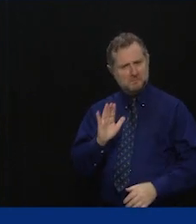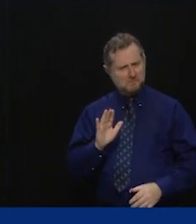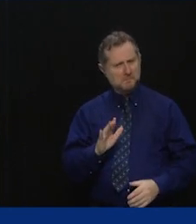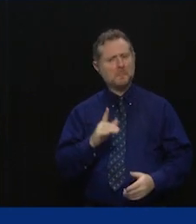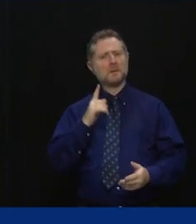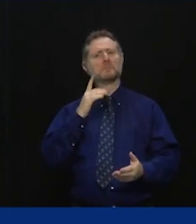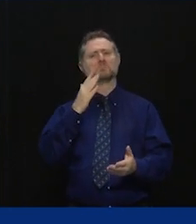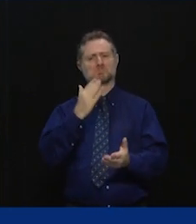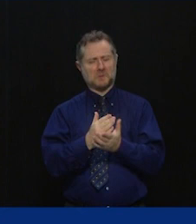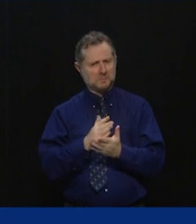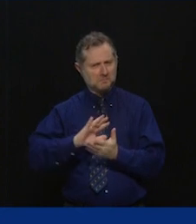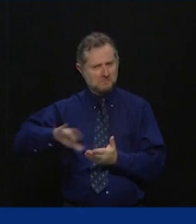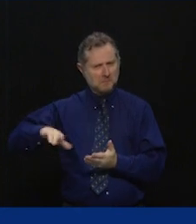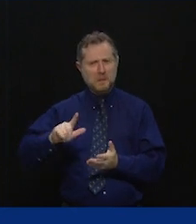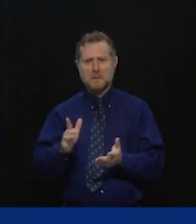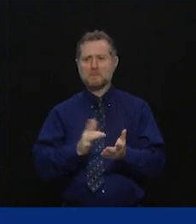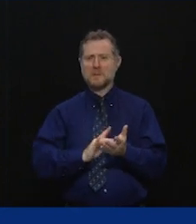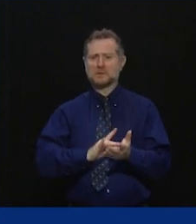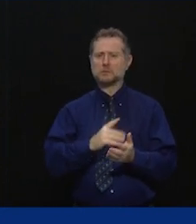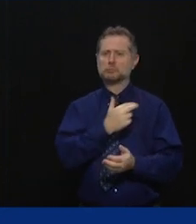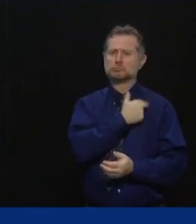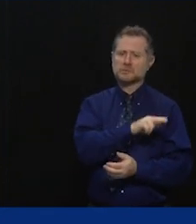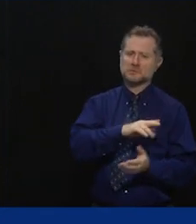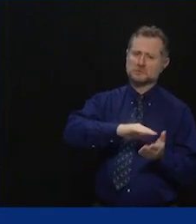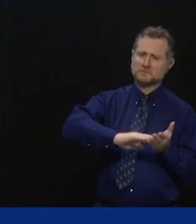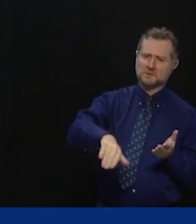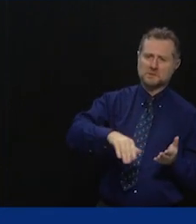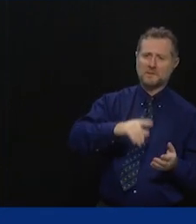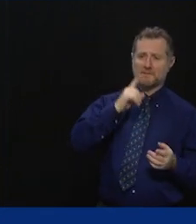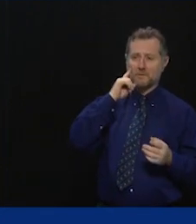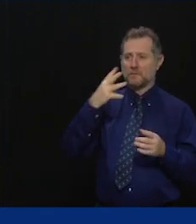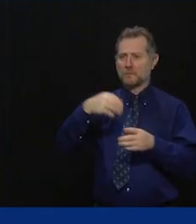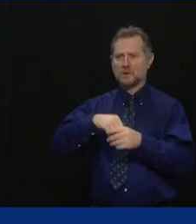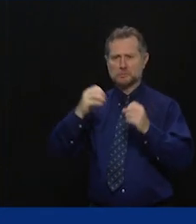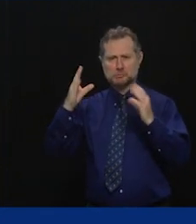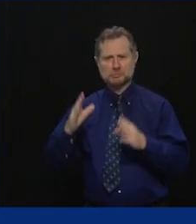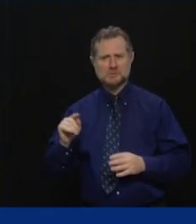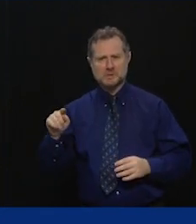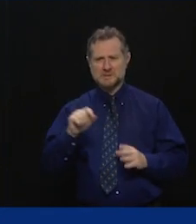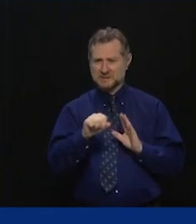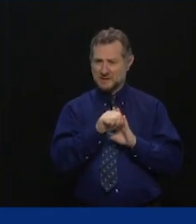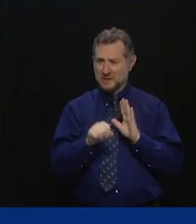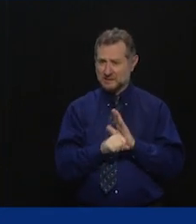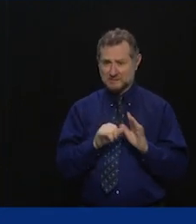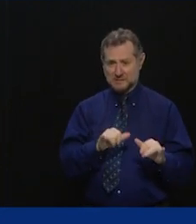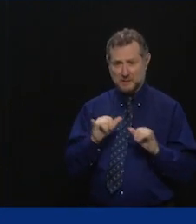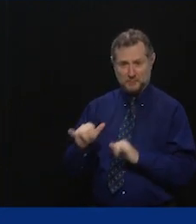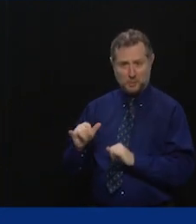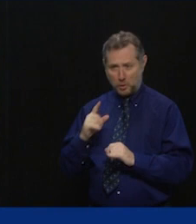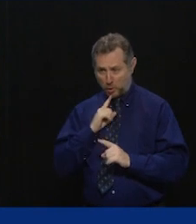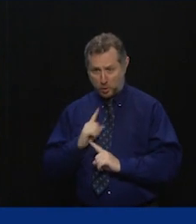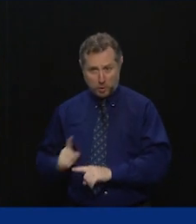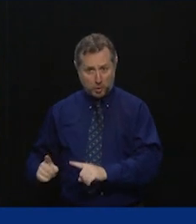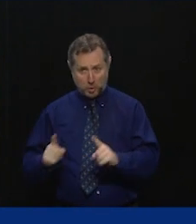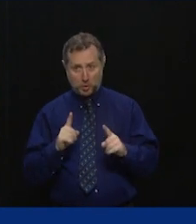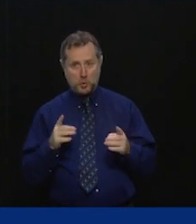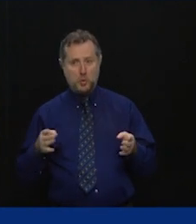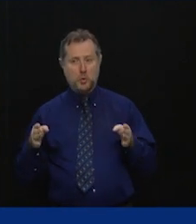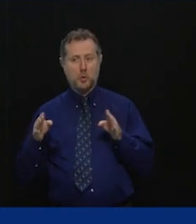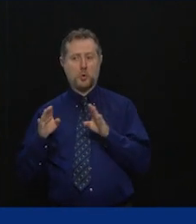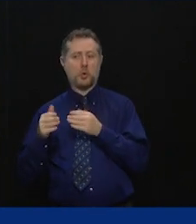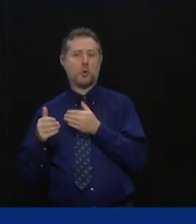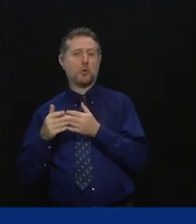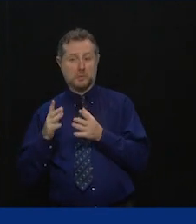religious exemptions were factored in for teachers. I'm wondering, is the state in similar talks behind closed doors? Is there a similar